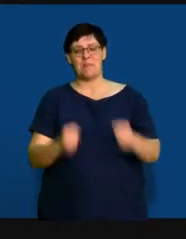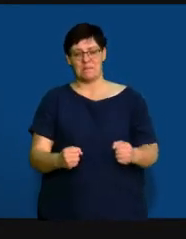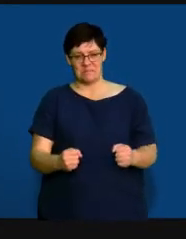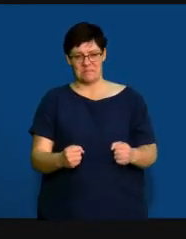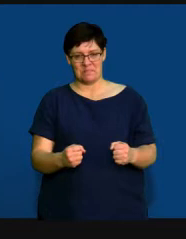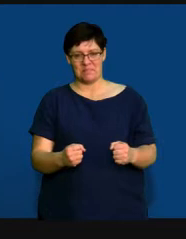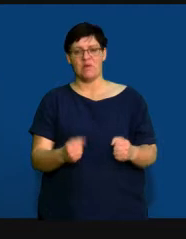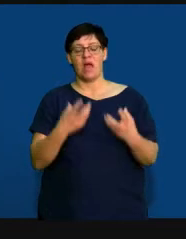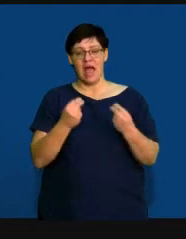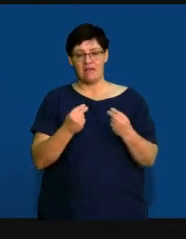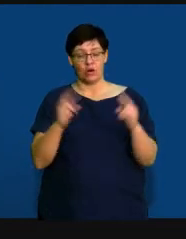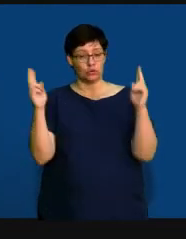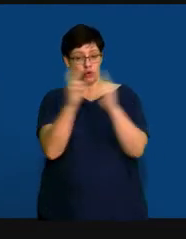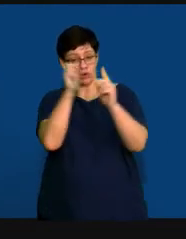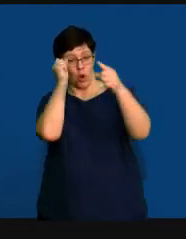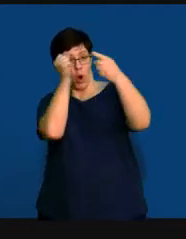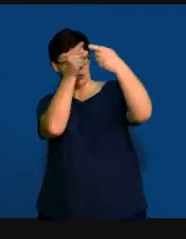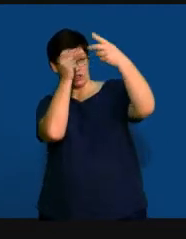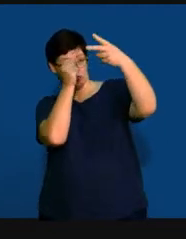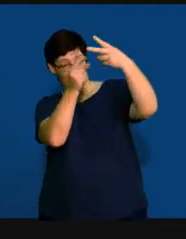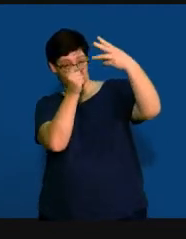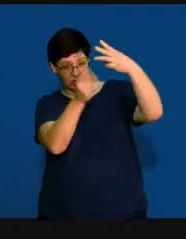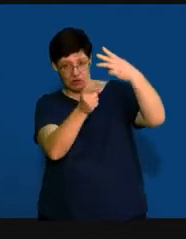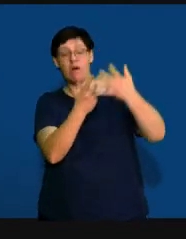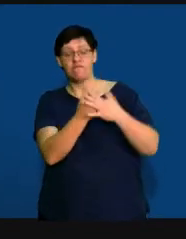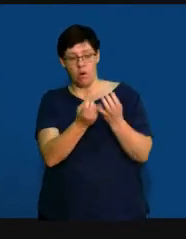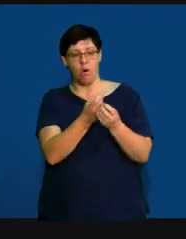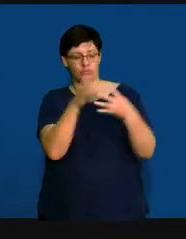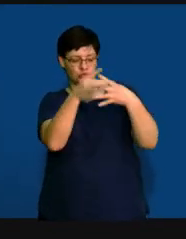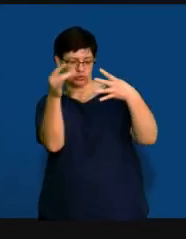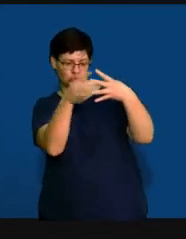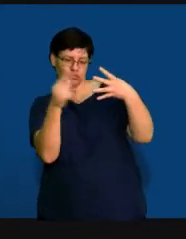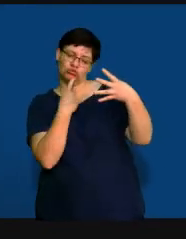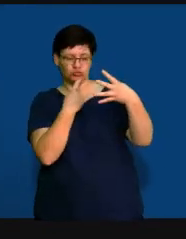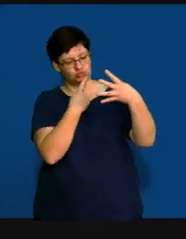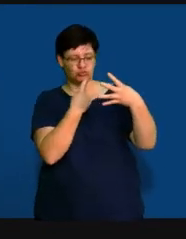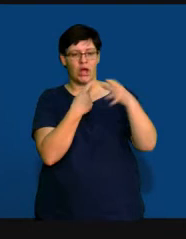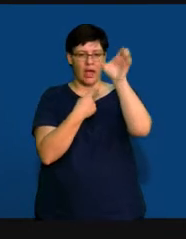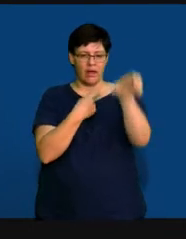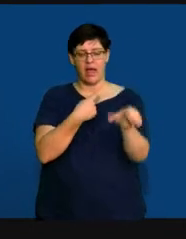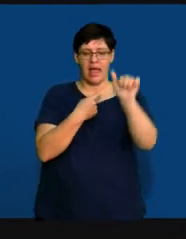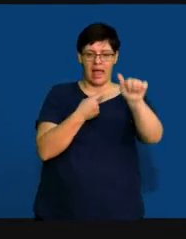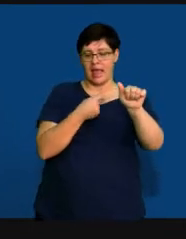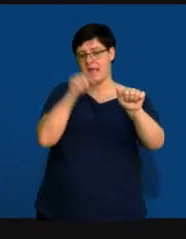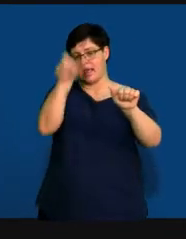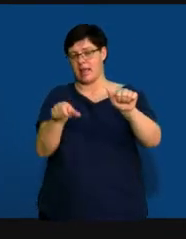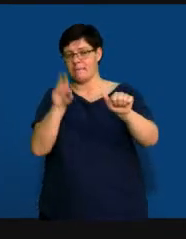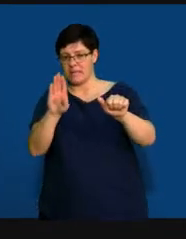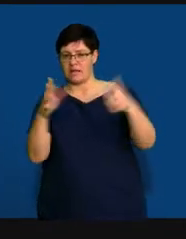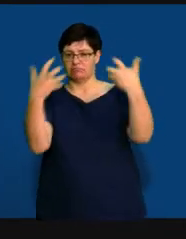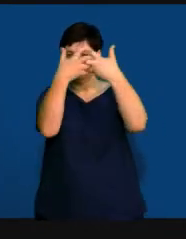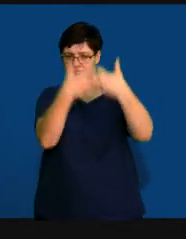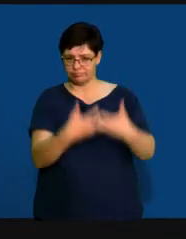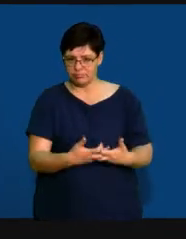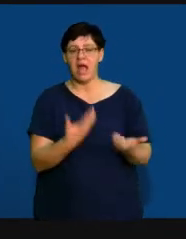again, the short objective type questions of multiple choice, column A, column B, as well as selecting